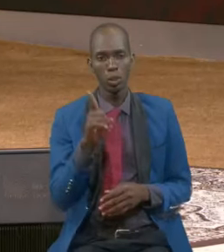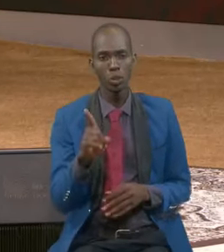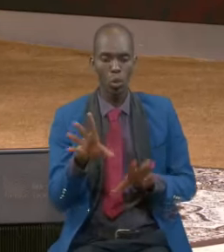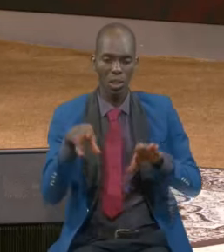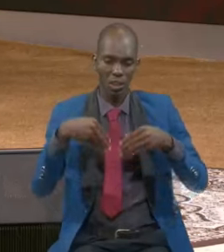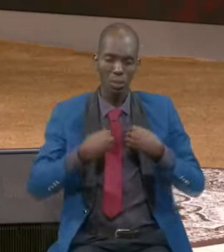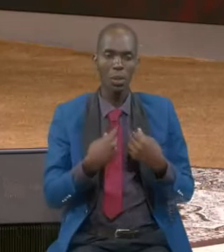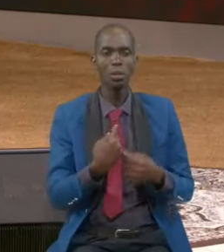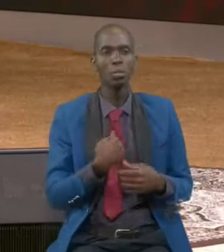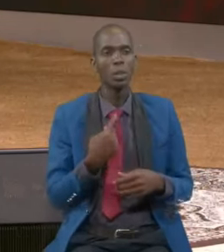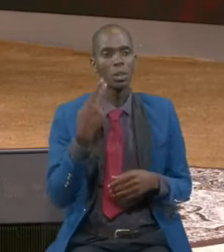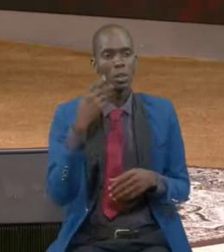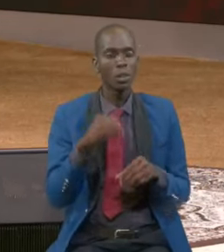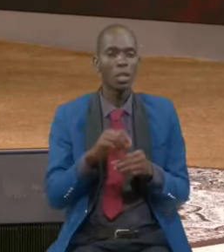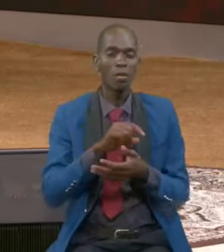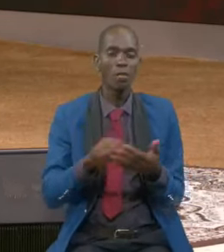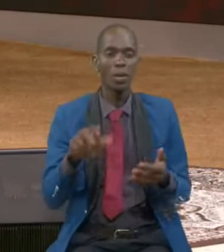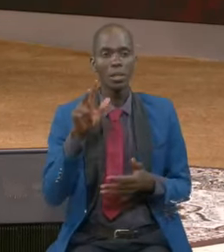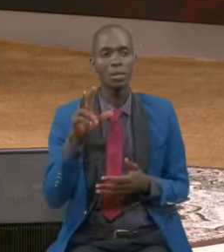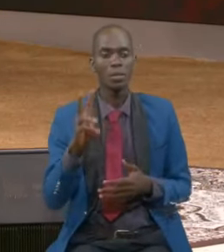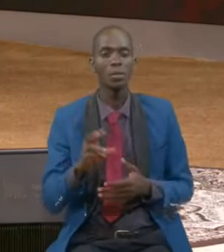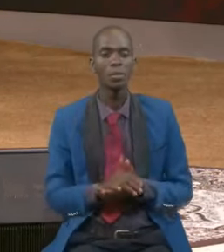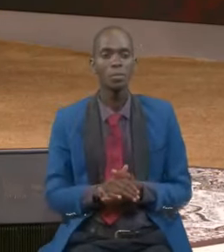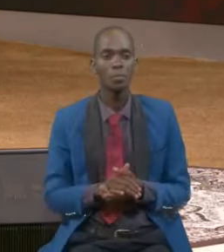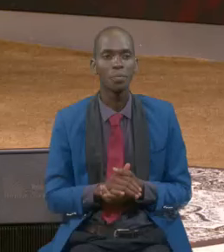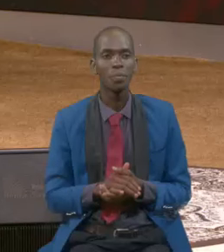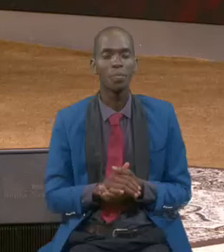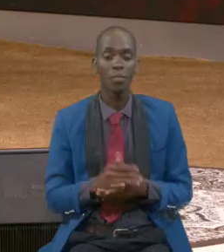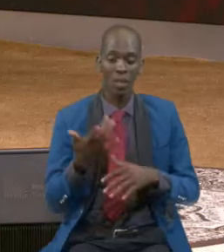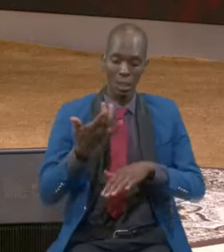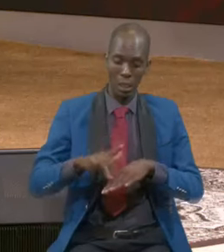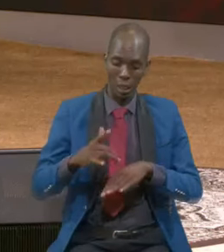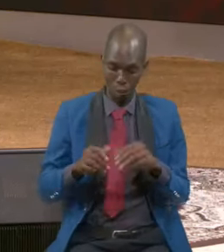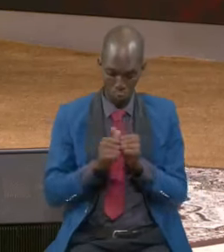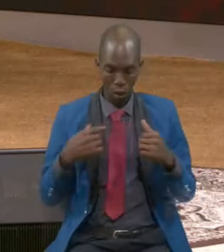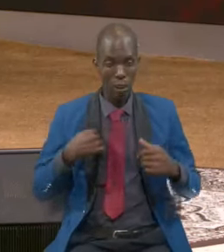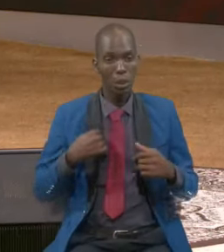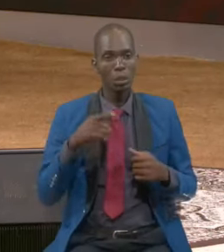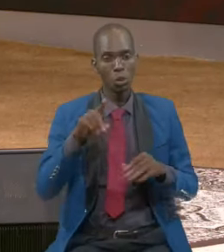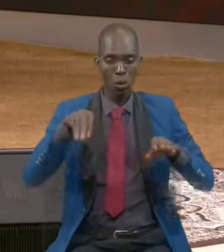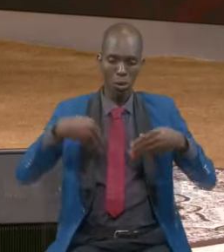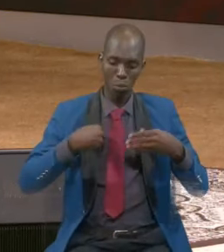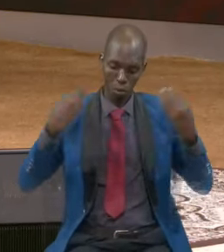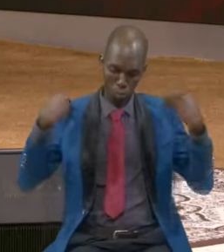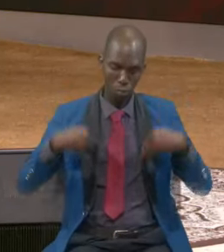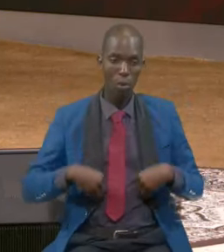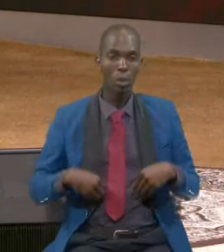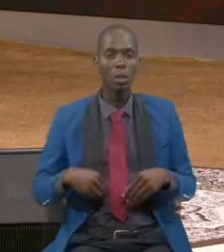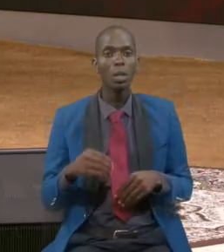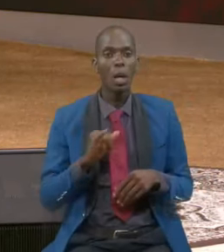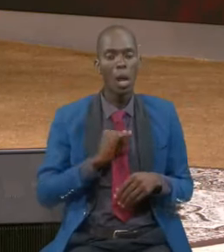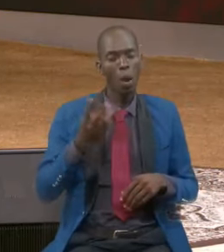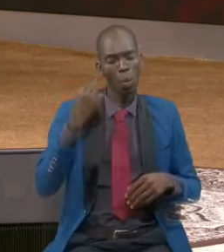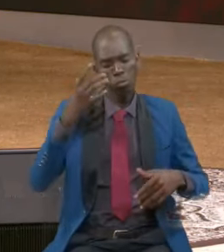in. Look at verse 36. In verse 36, naked, and ye clothed me. I was